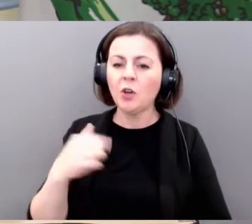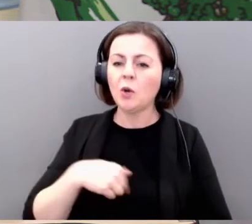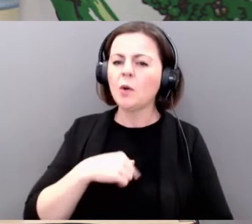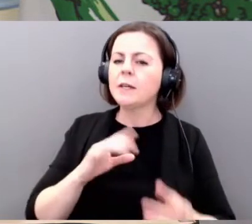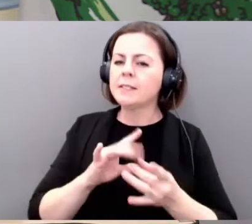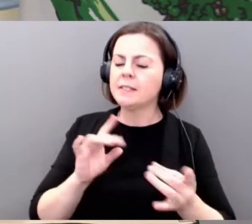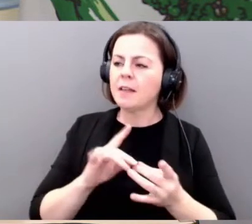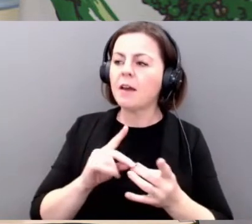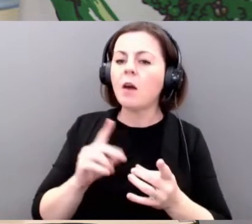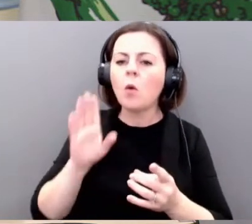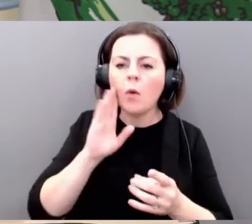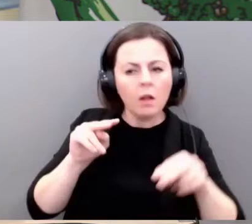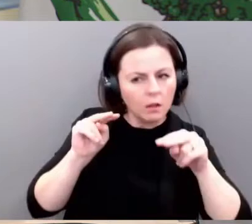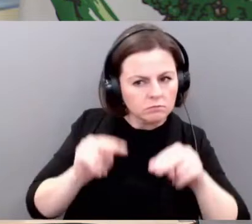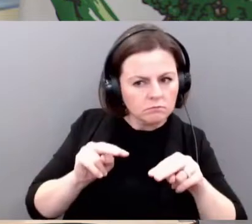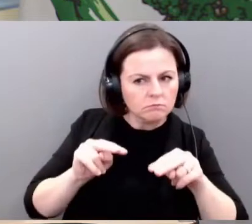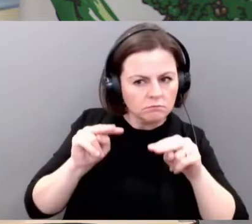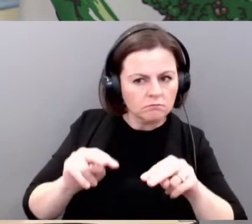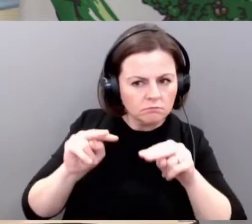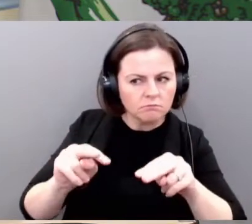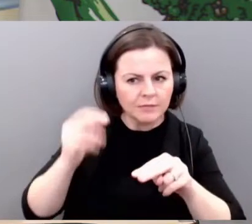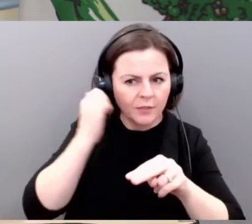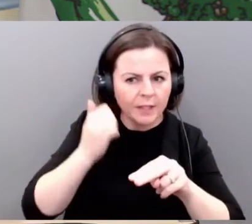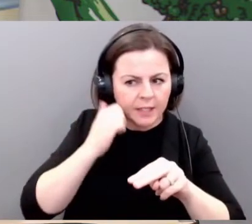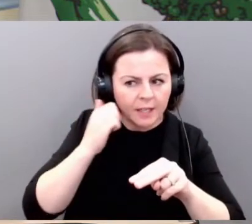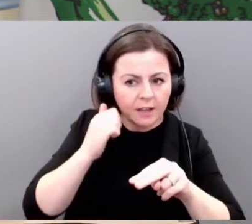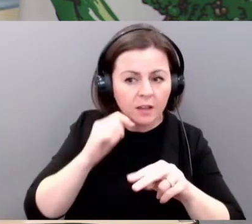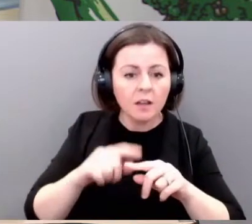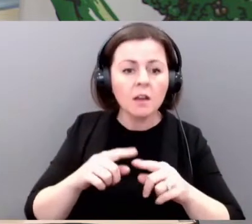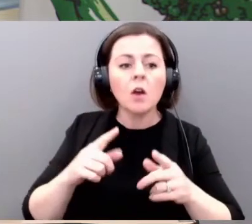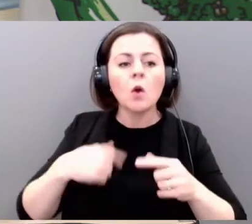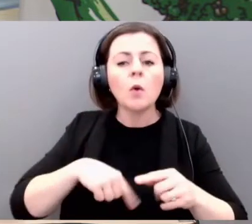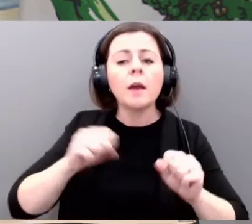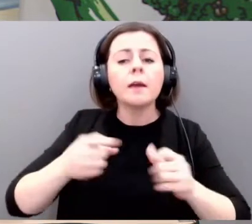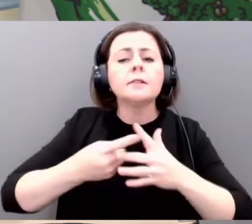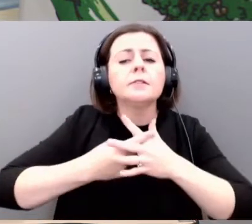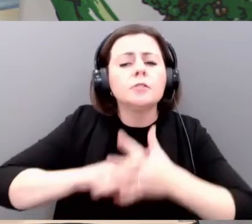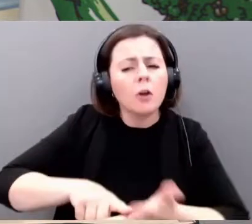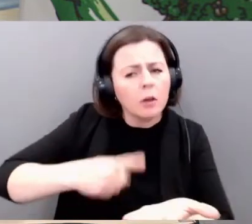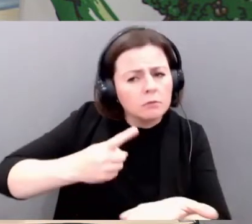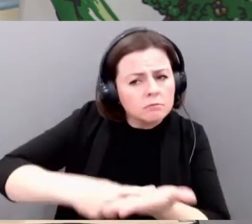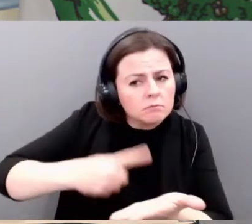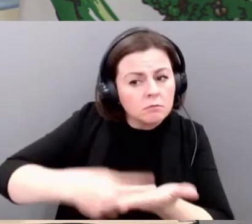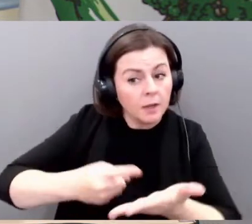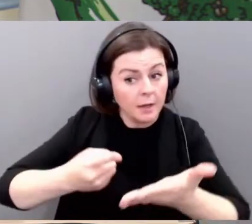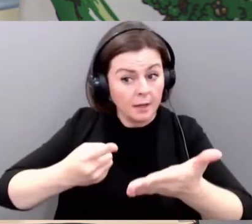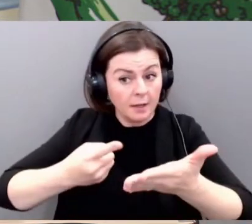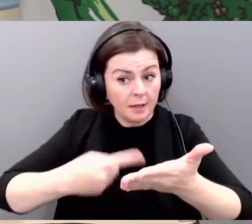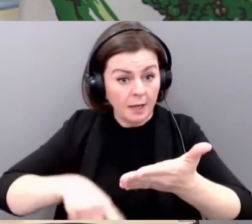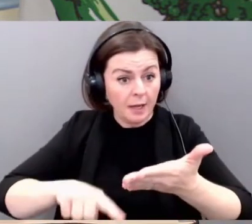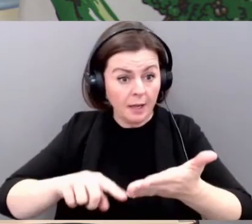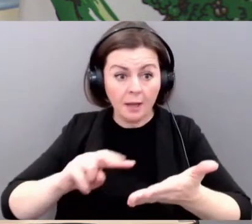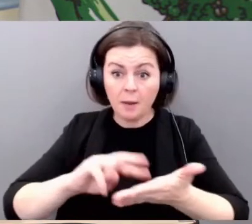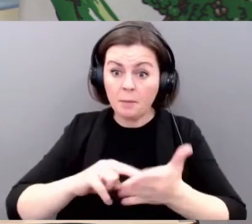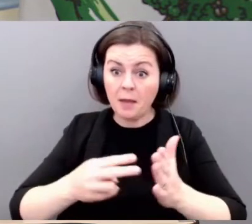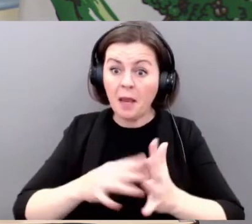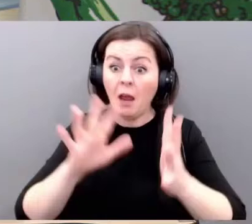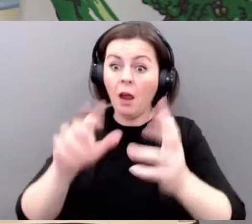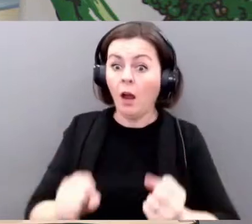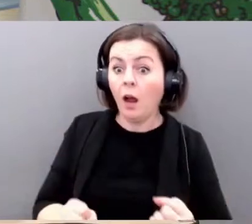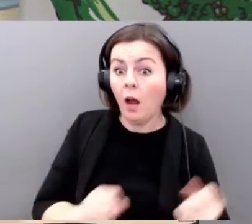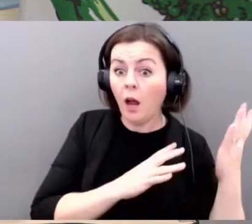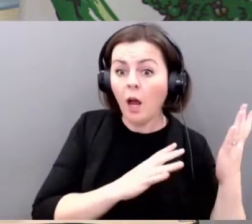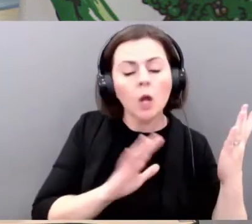have conversations about what next week could look like. That doesn't mean we're moving right now, but we're beginning to have